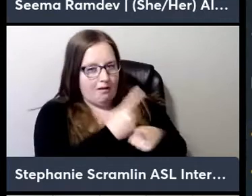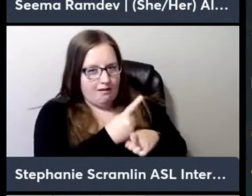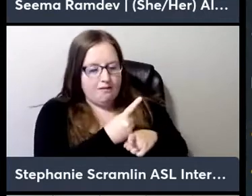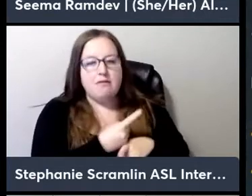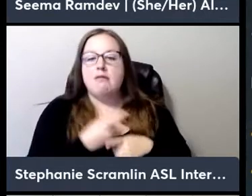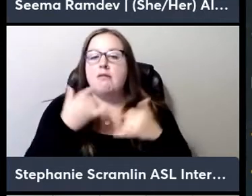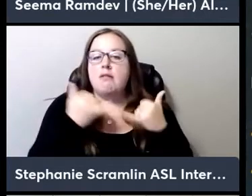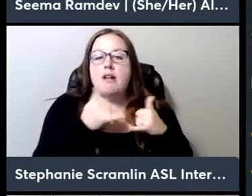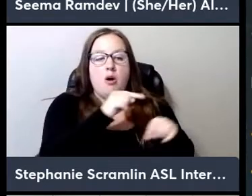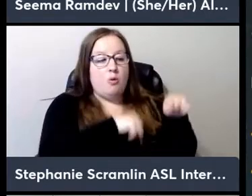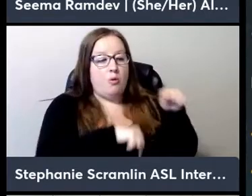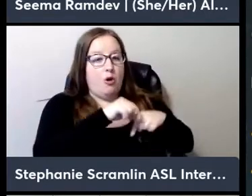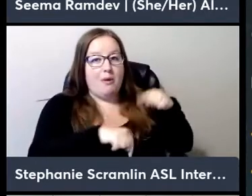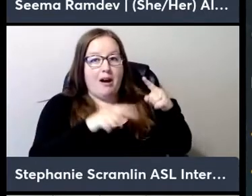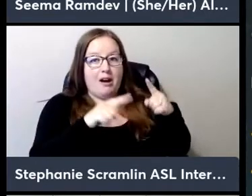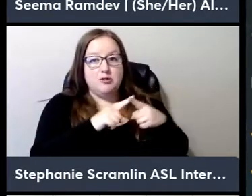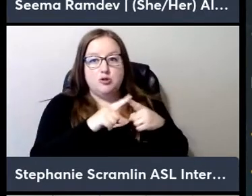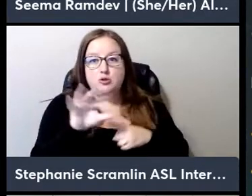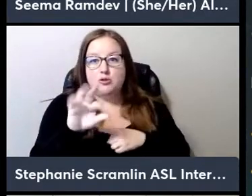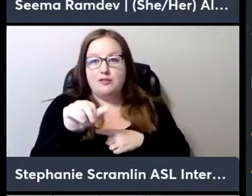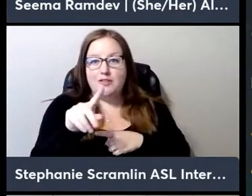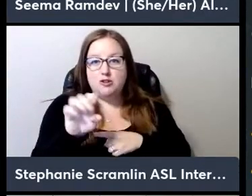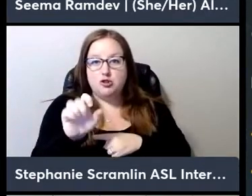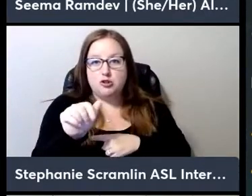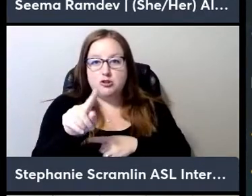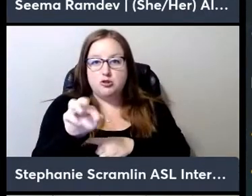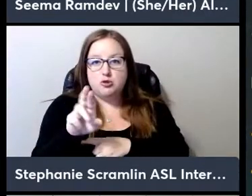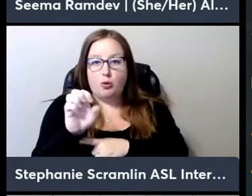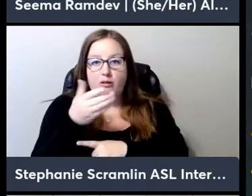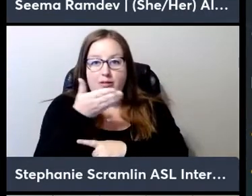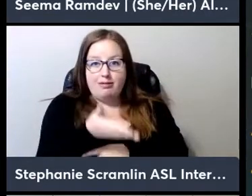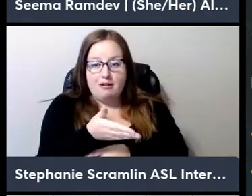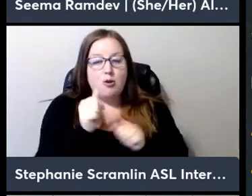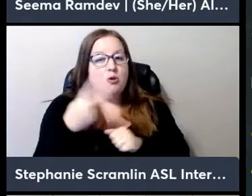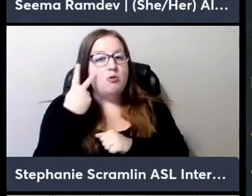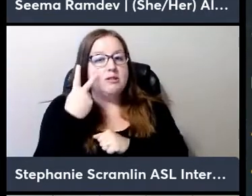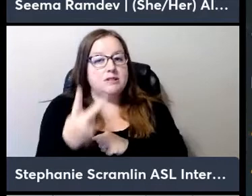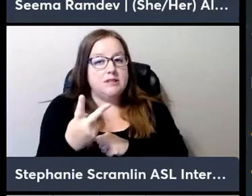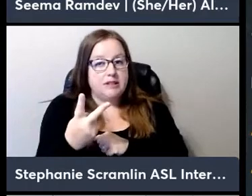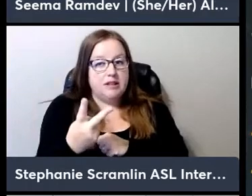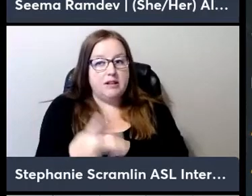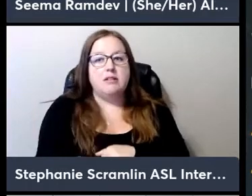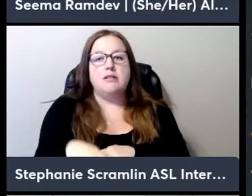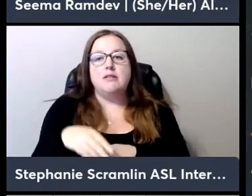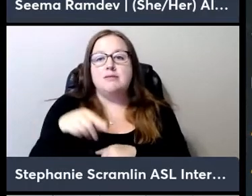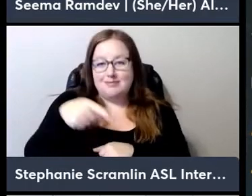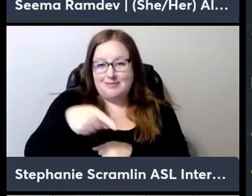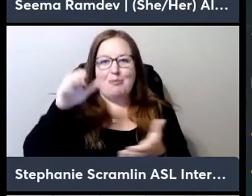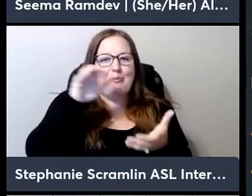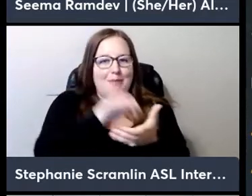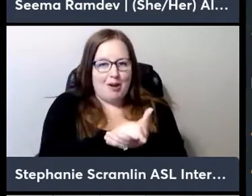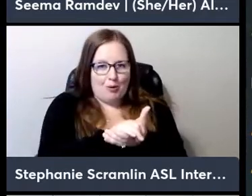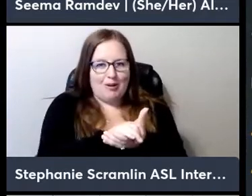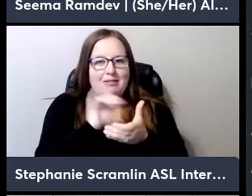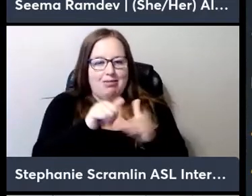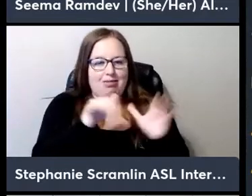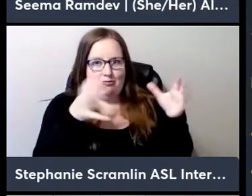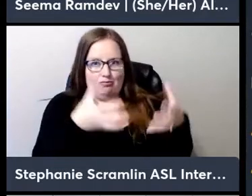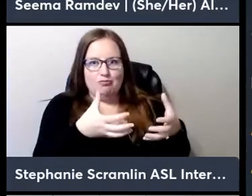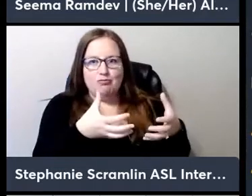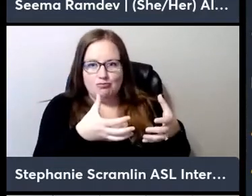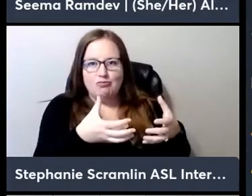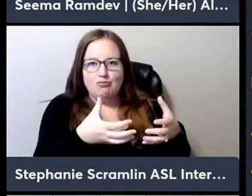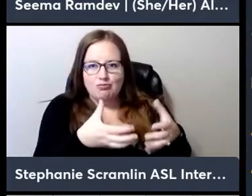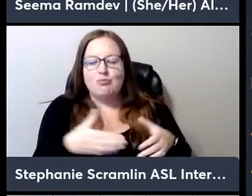our feature store here, you can see within is married here, we have